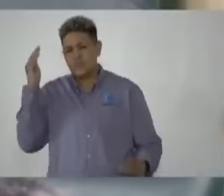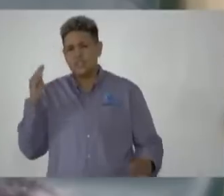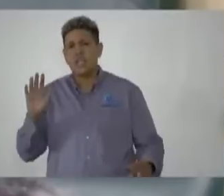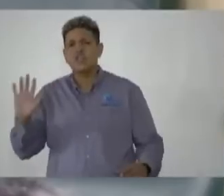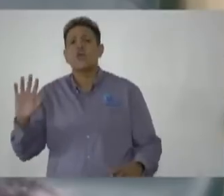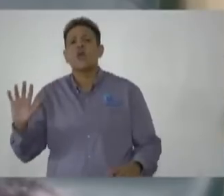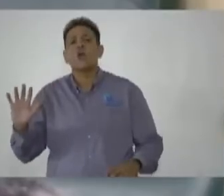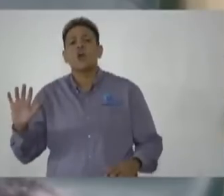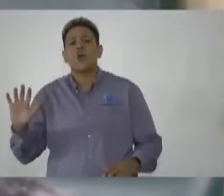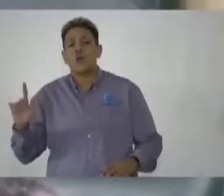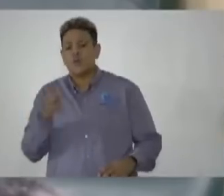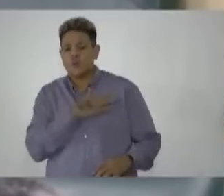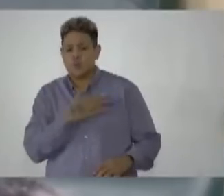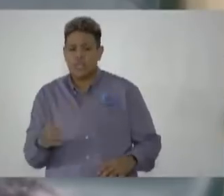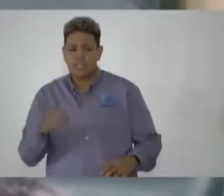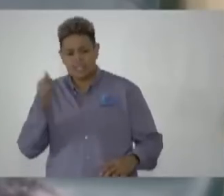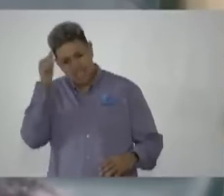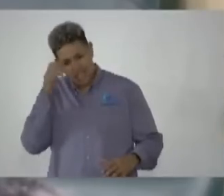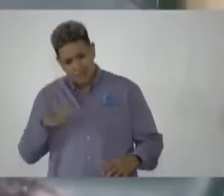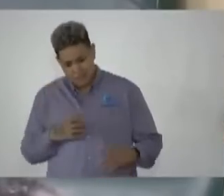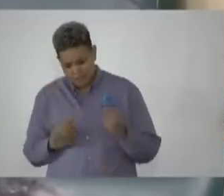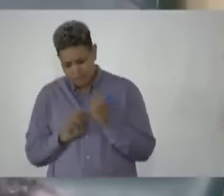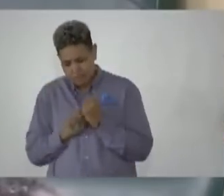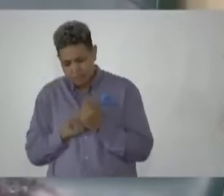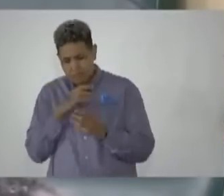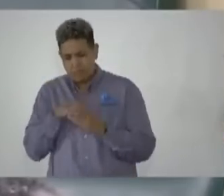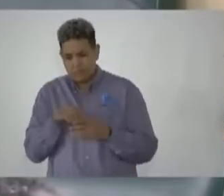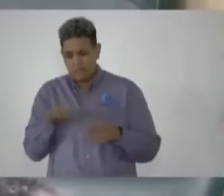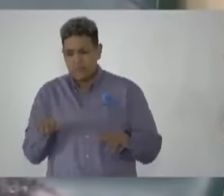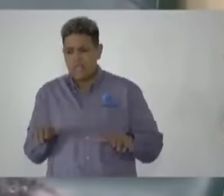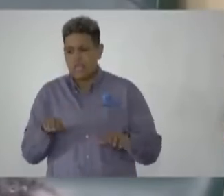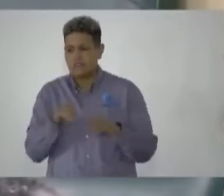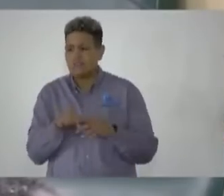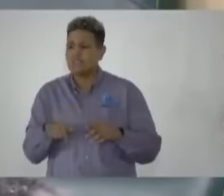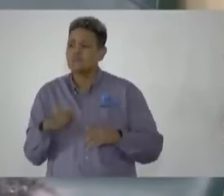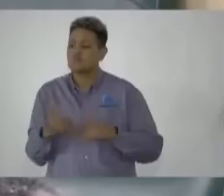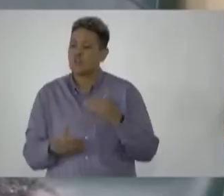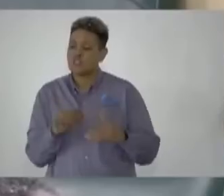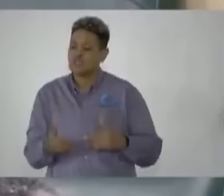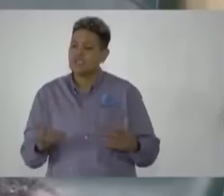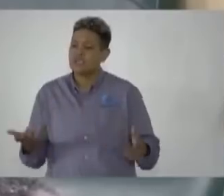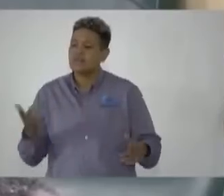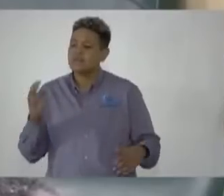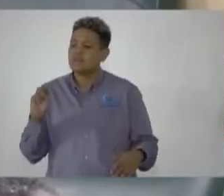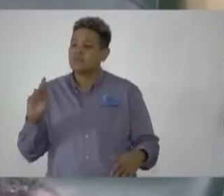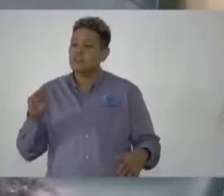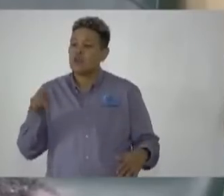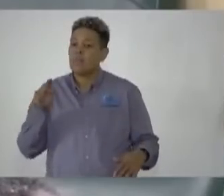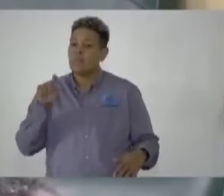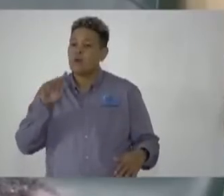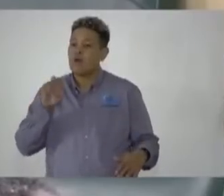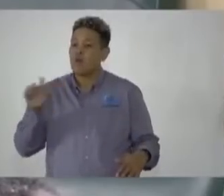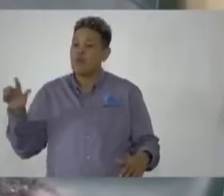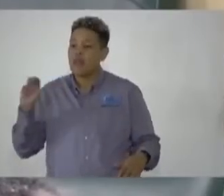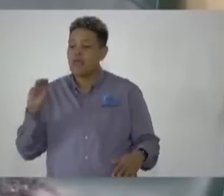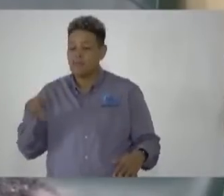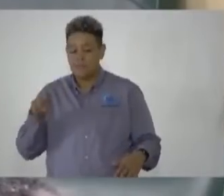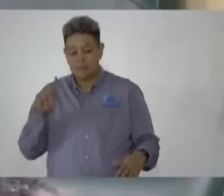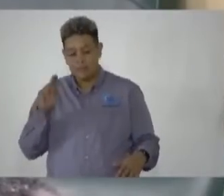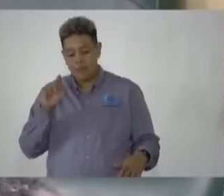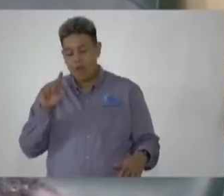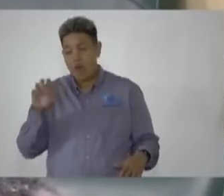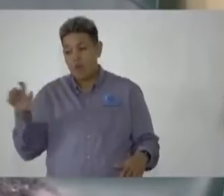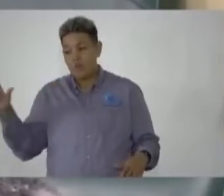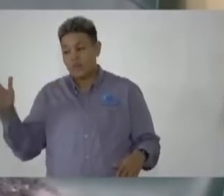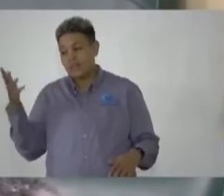your willingness as a man to participate actively in this process. Mr. Paul Will, MP Paul Will, is